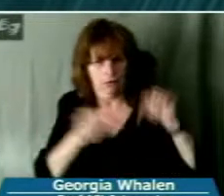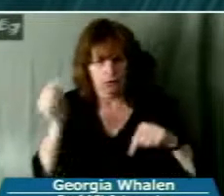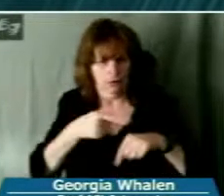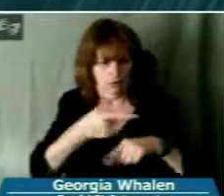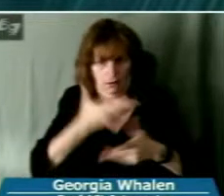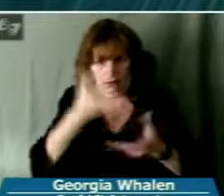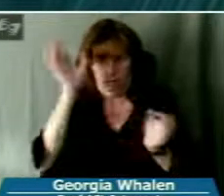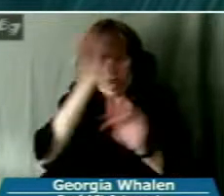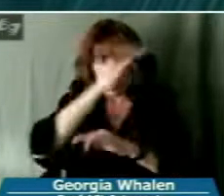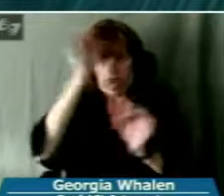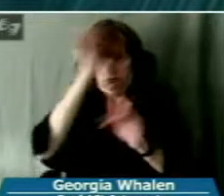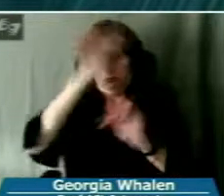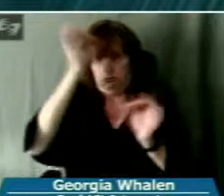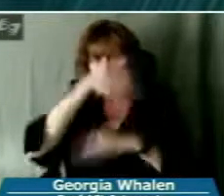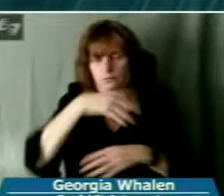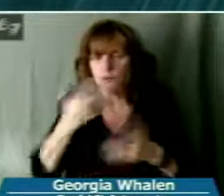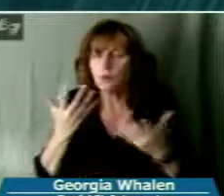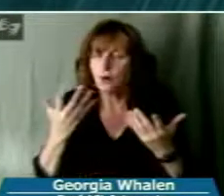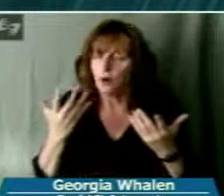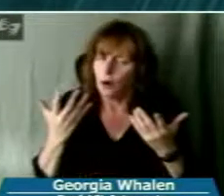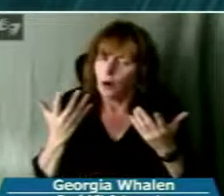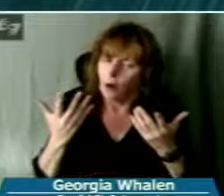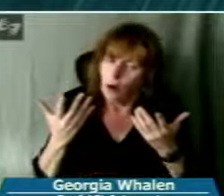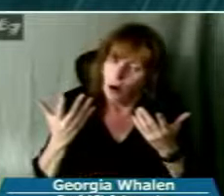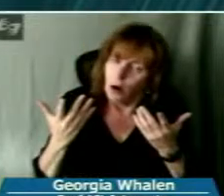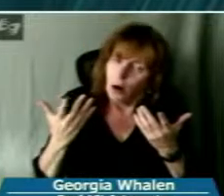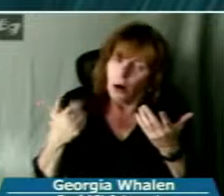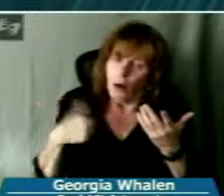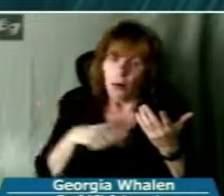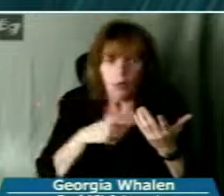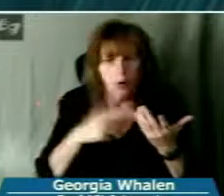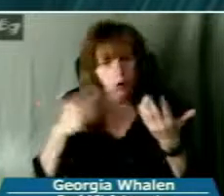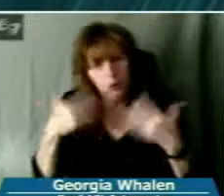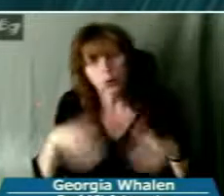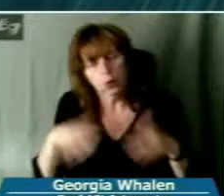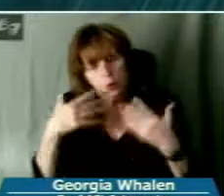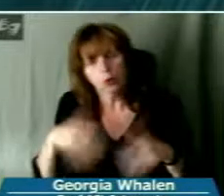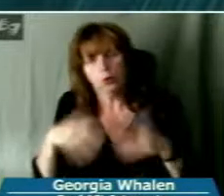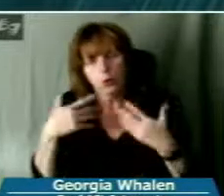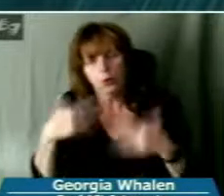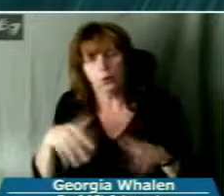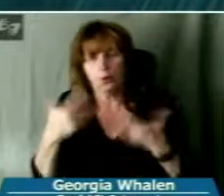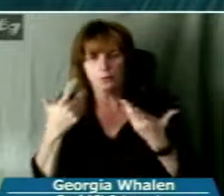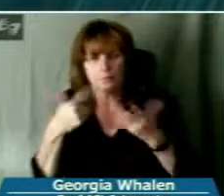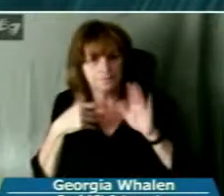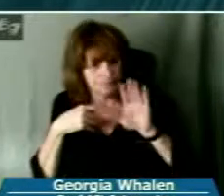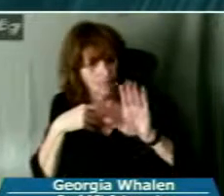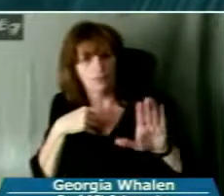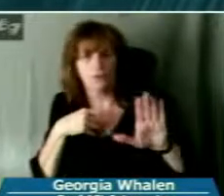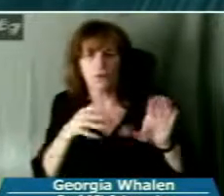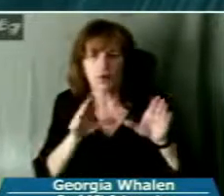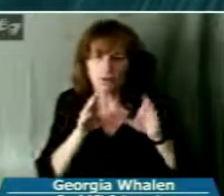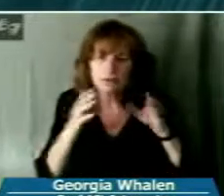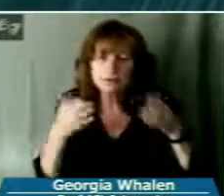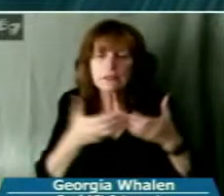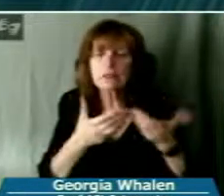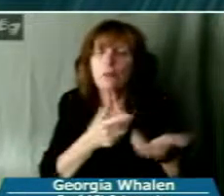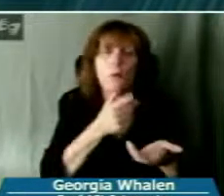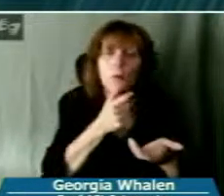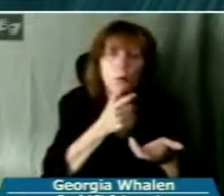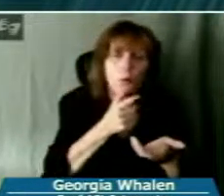incredible work. And because she is on the phone, although not her entire team that was doing the work, but I want to pass through my thanks to Winnie